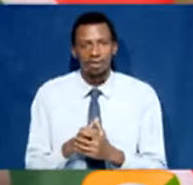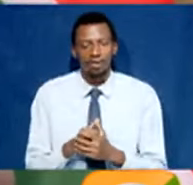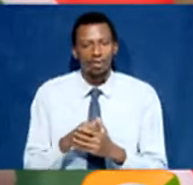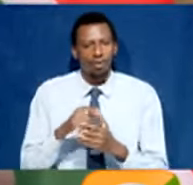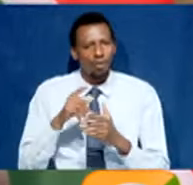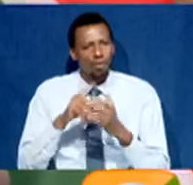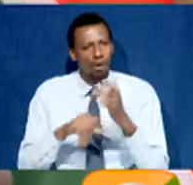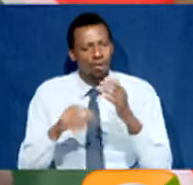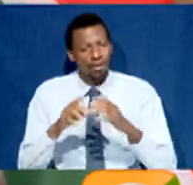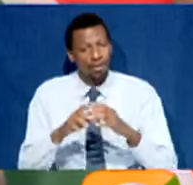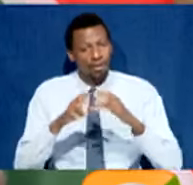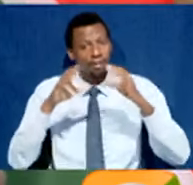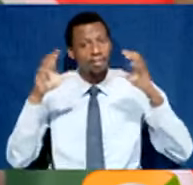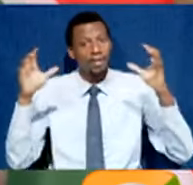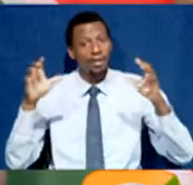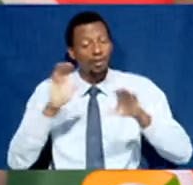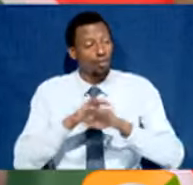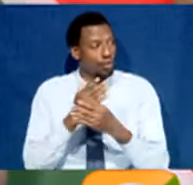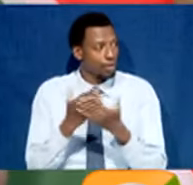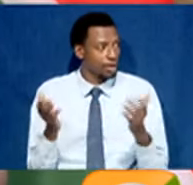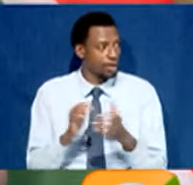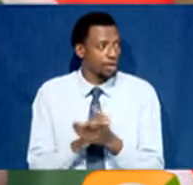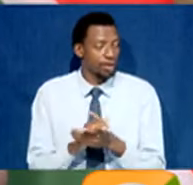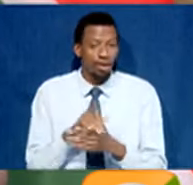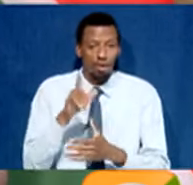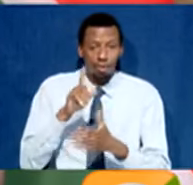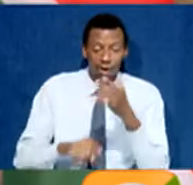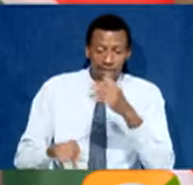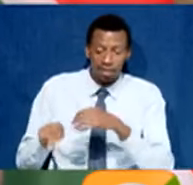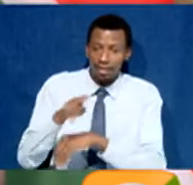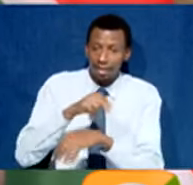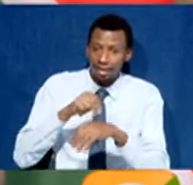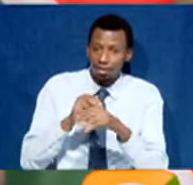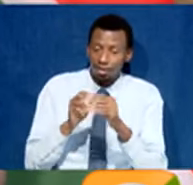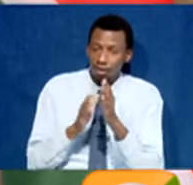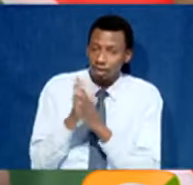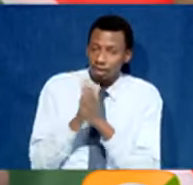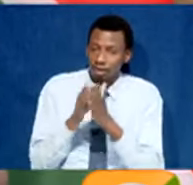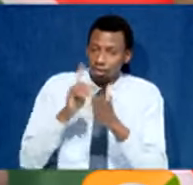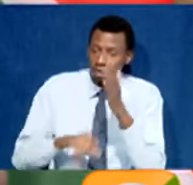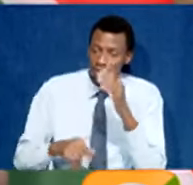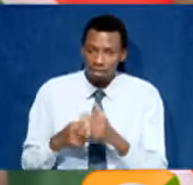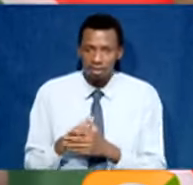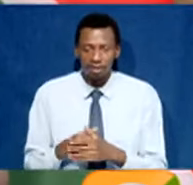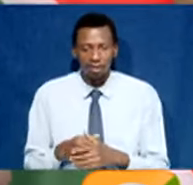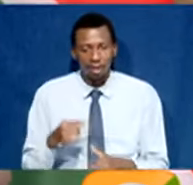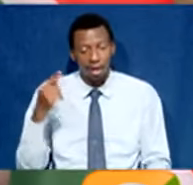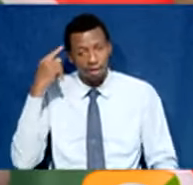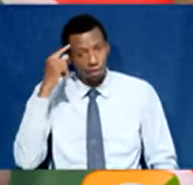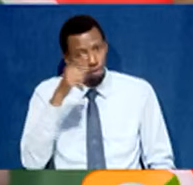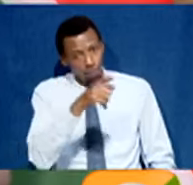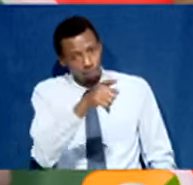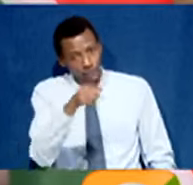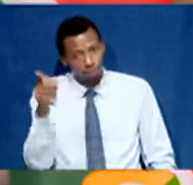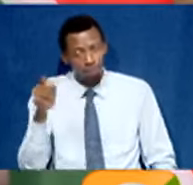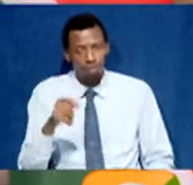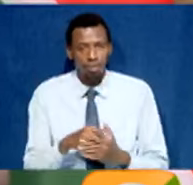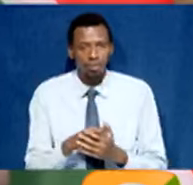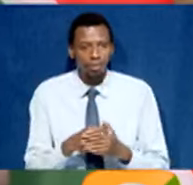What is the national interest? I mean, to you, does